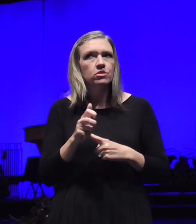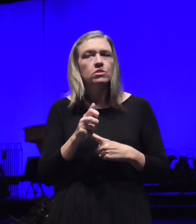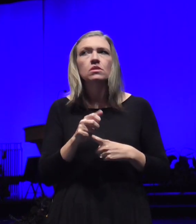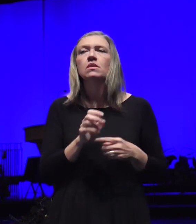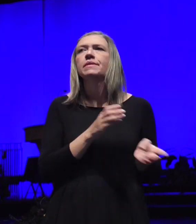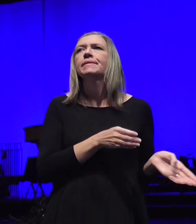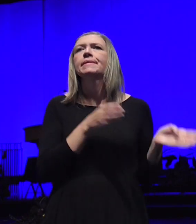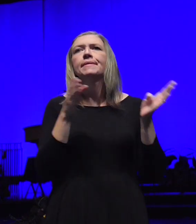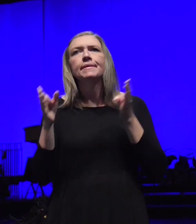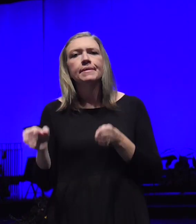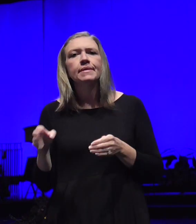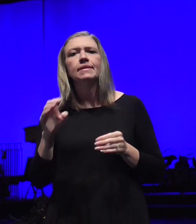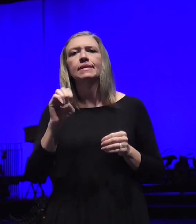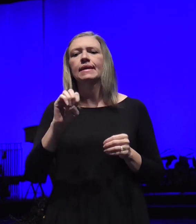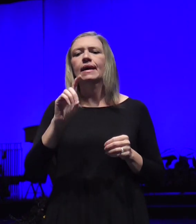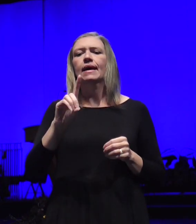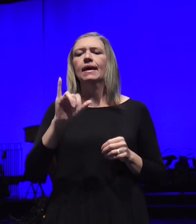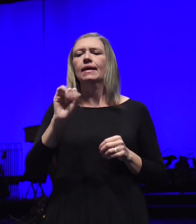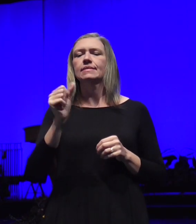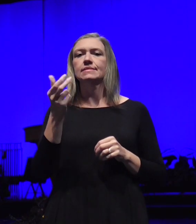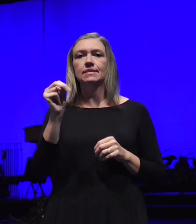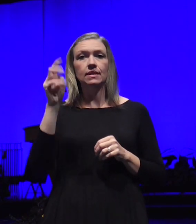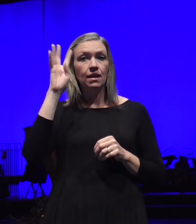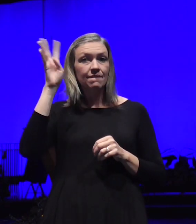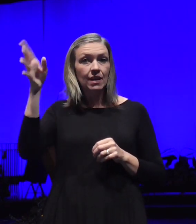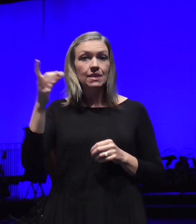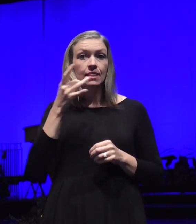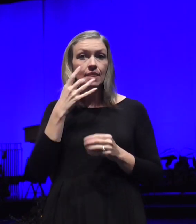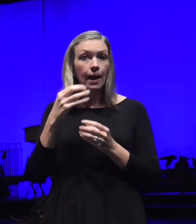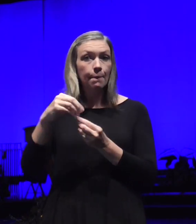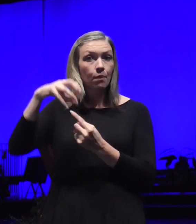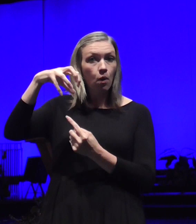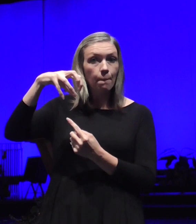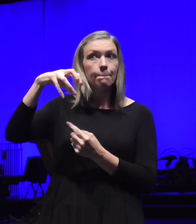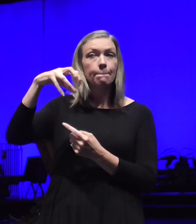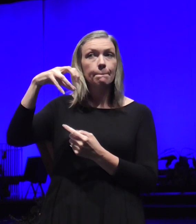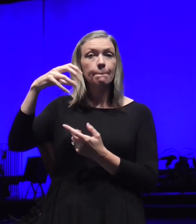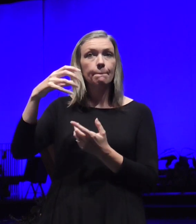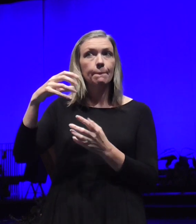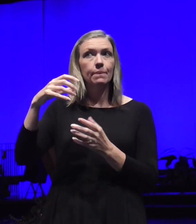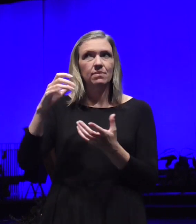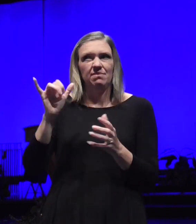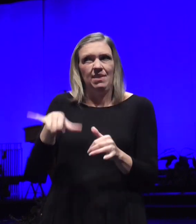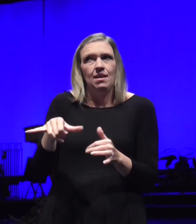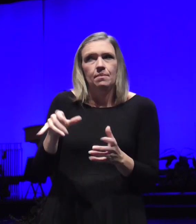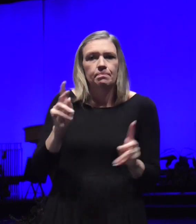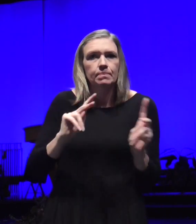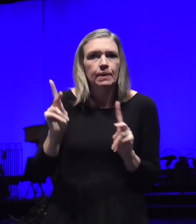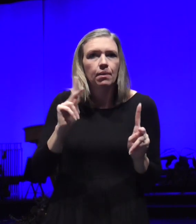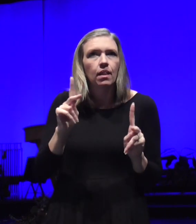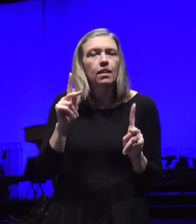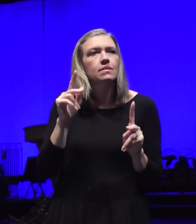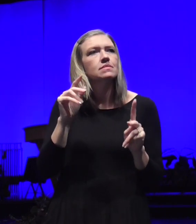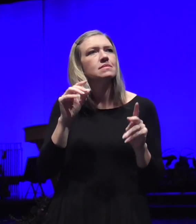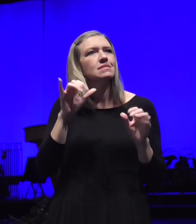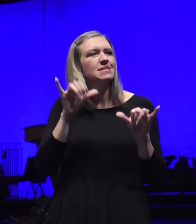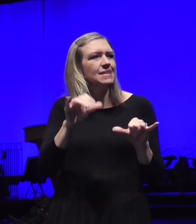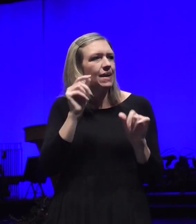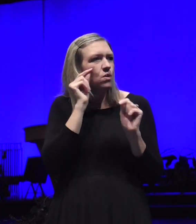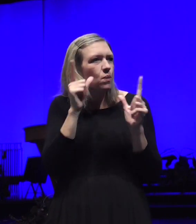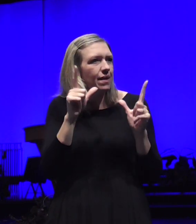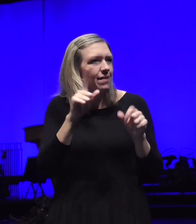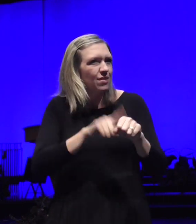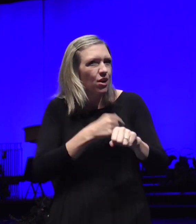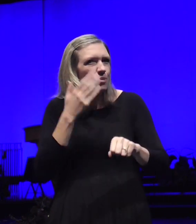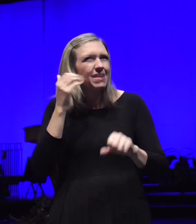also Edison with the light bulb. And they say that people stayed up longer because they could read by